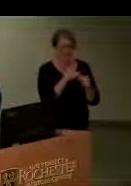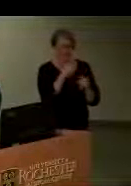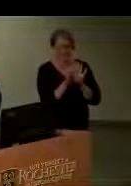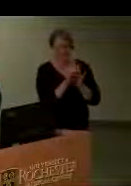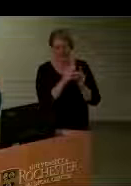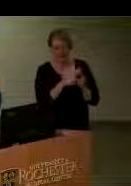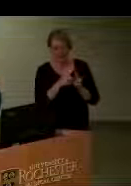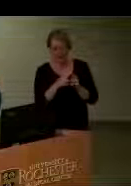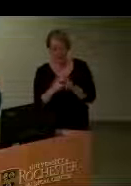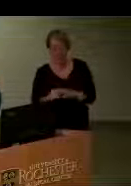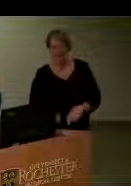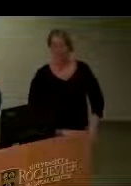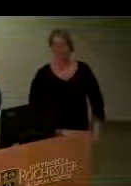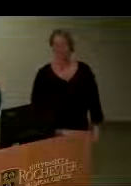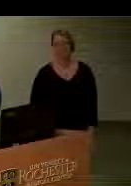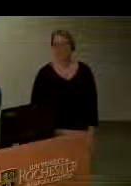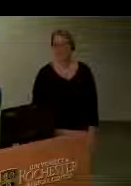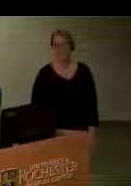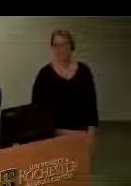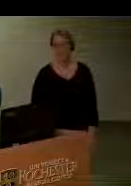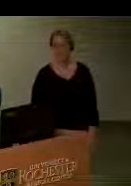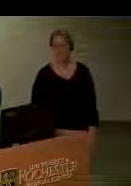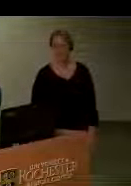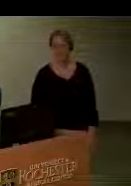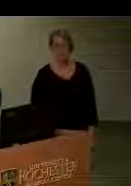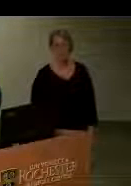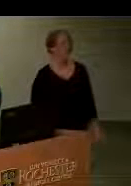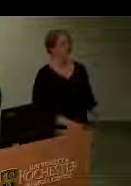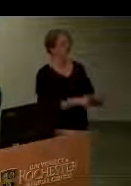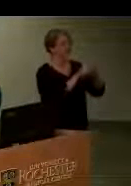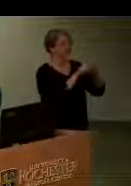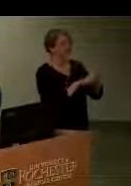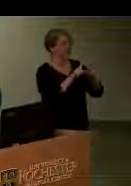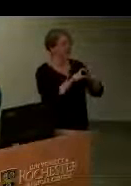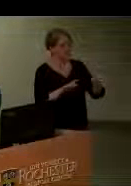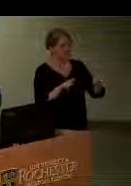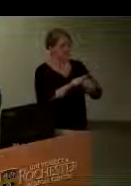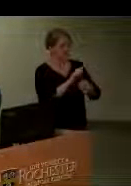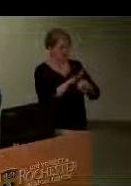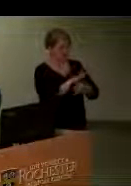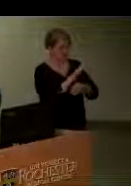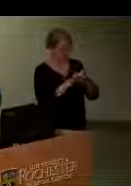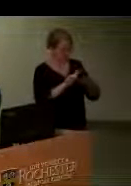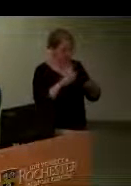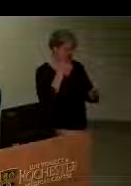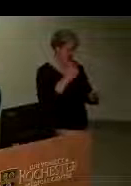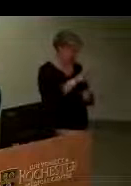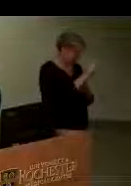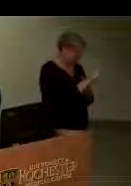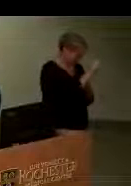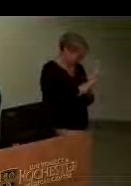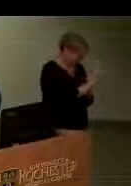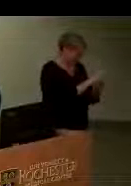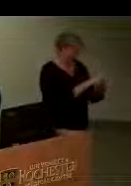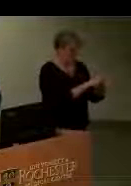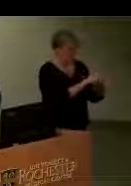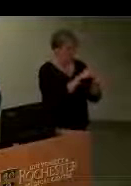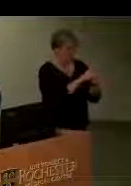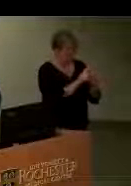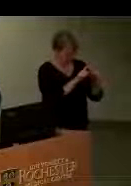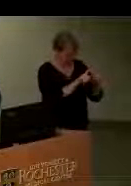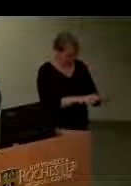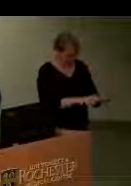names. And the exams are always a full week where they see patients, standardized patients. They take written